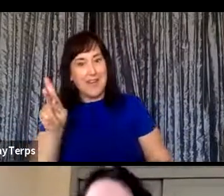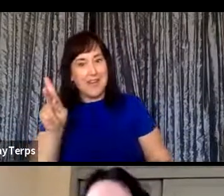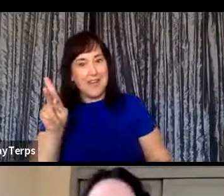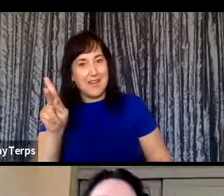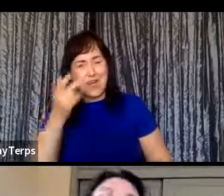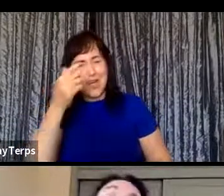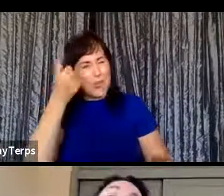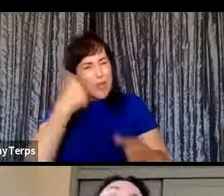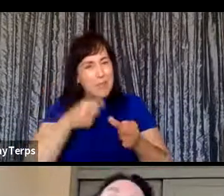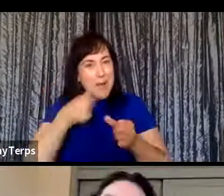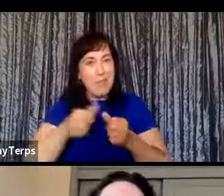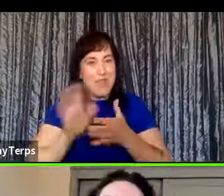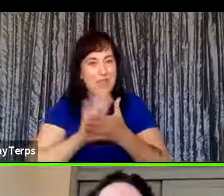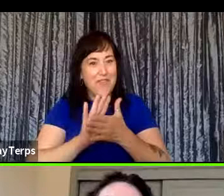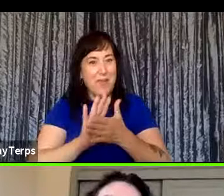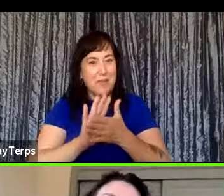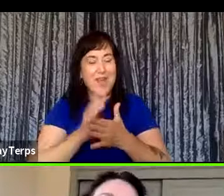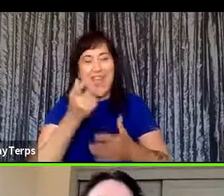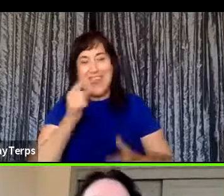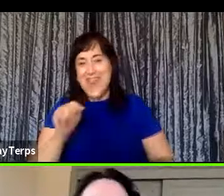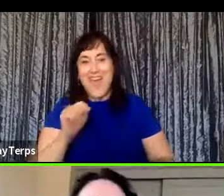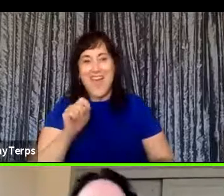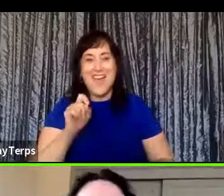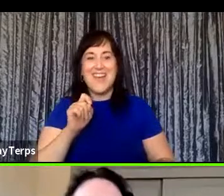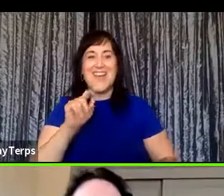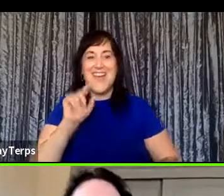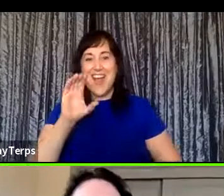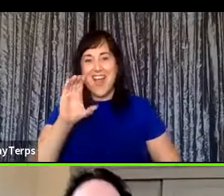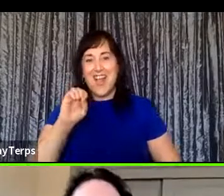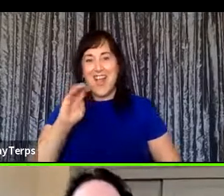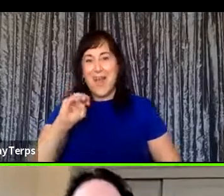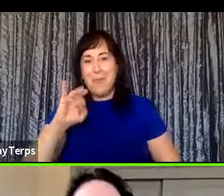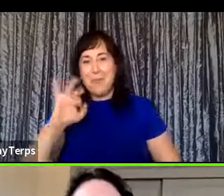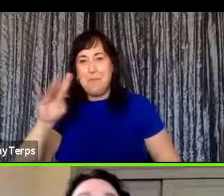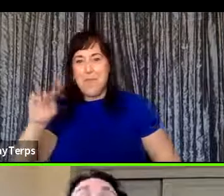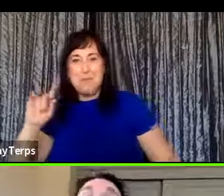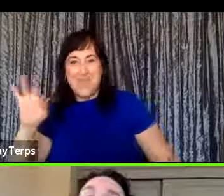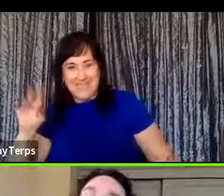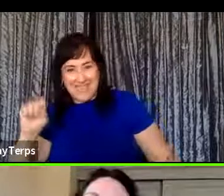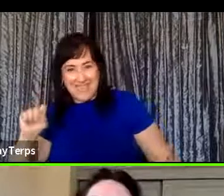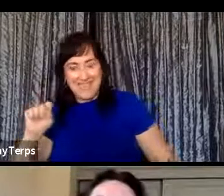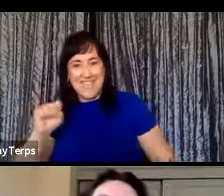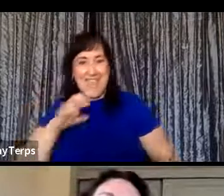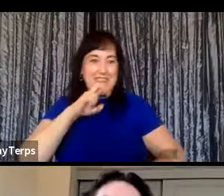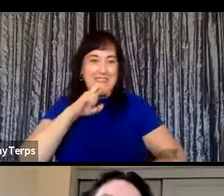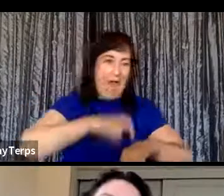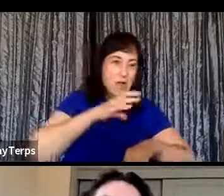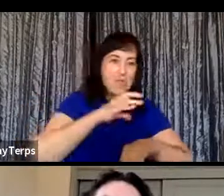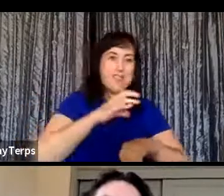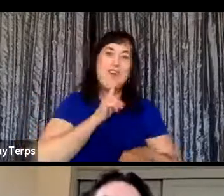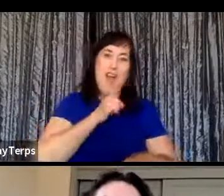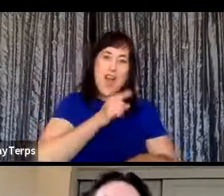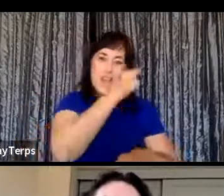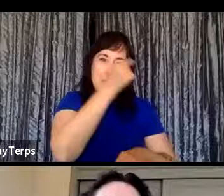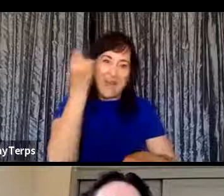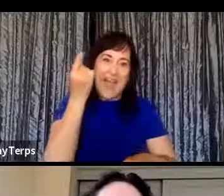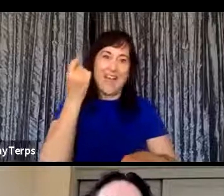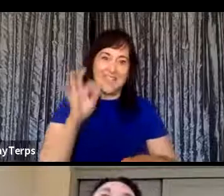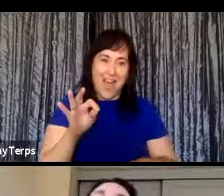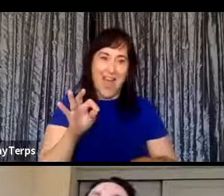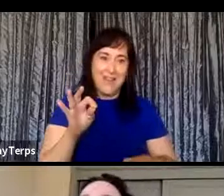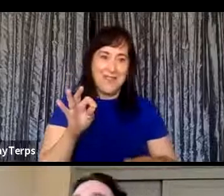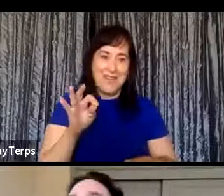The Commitments, right? Yes. Yeah. Okay. So the Irish and the Blacks of Europe, who was, my school was full of